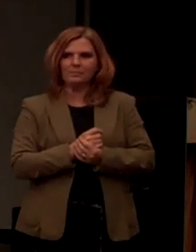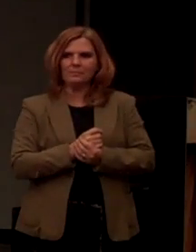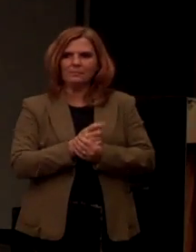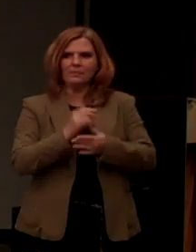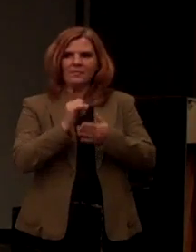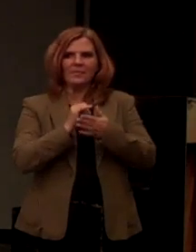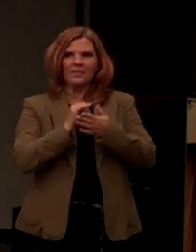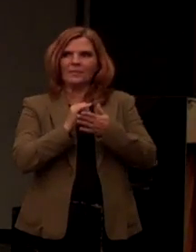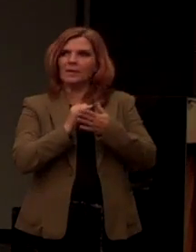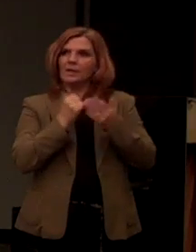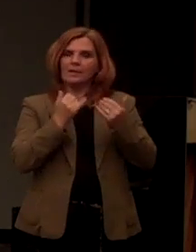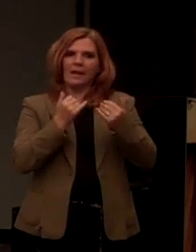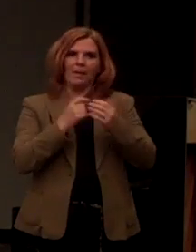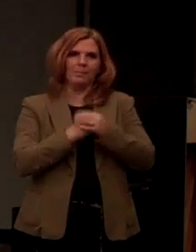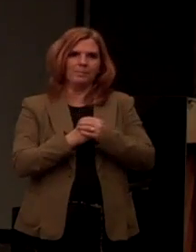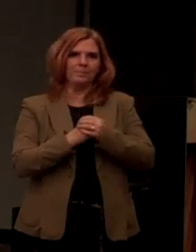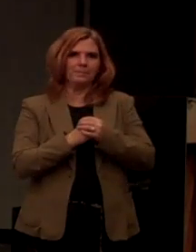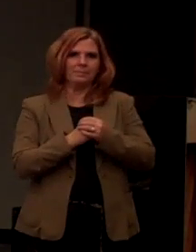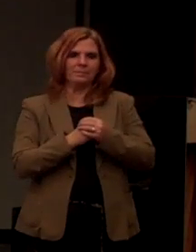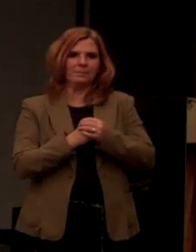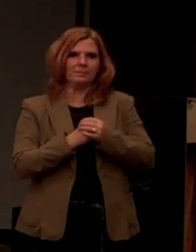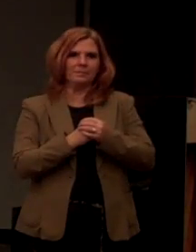places where we're going. Now,